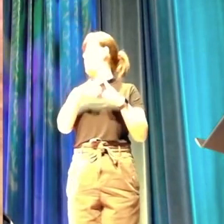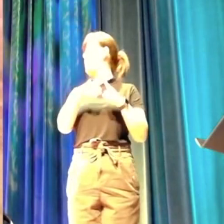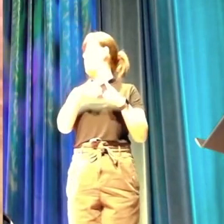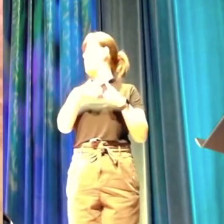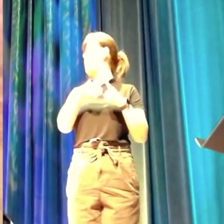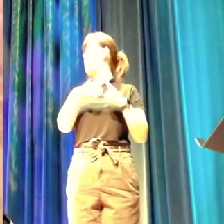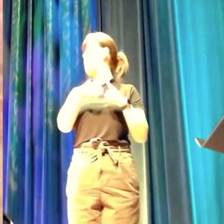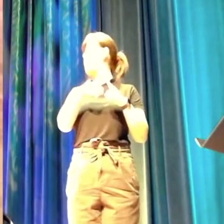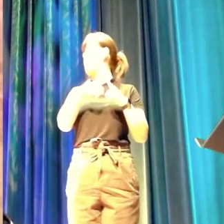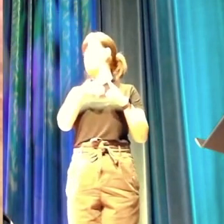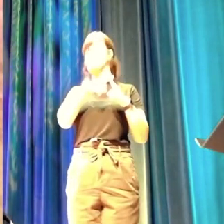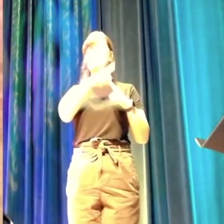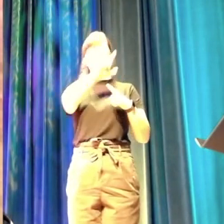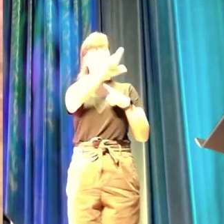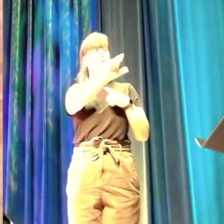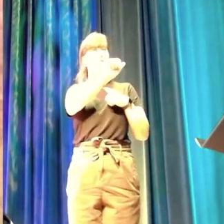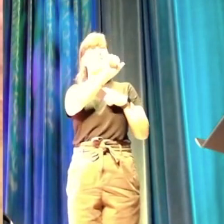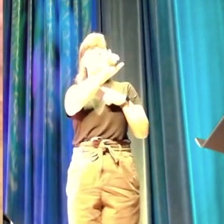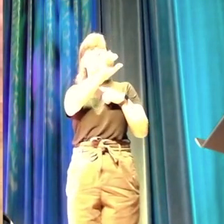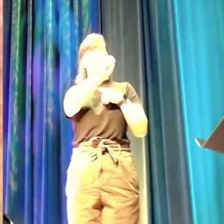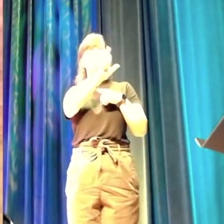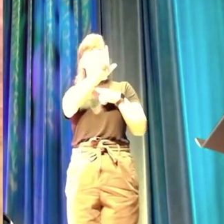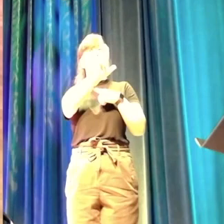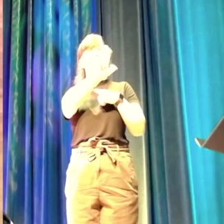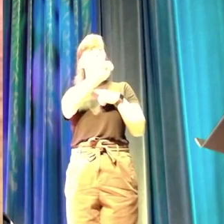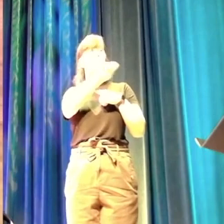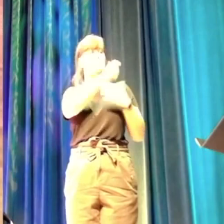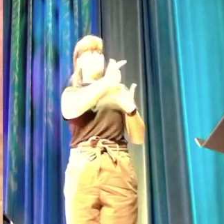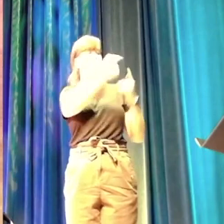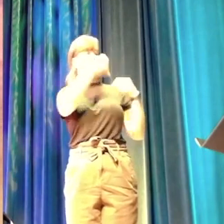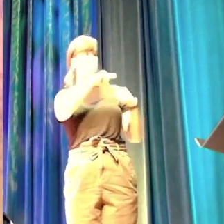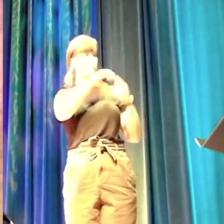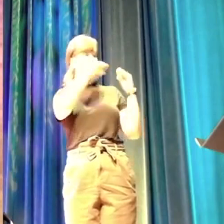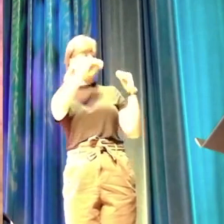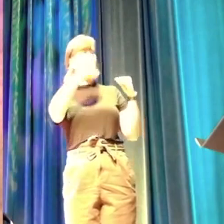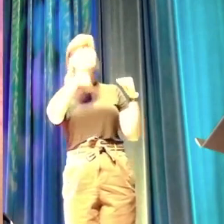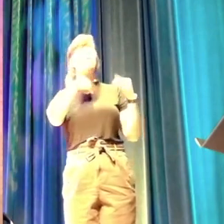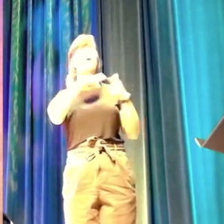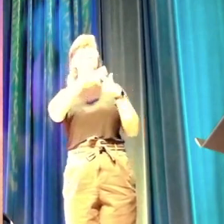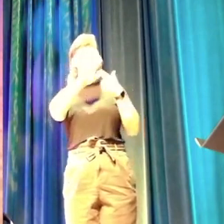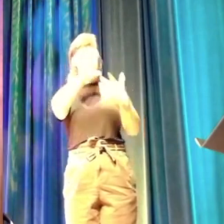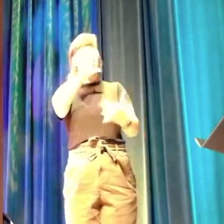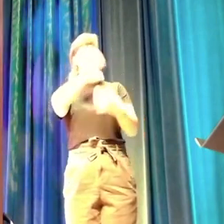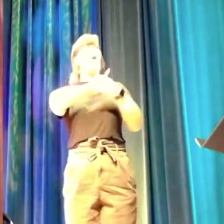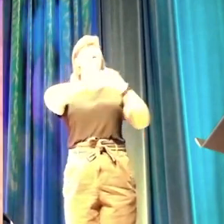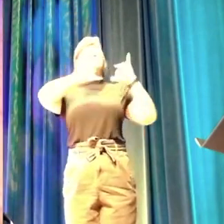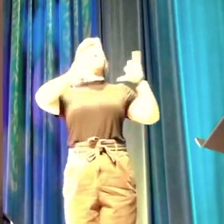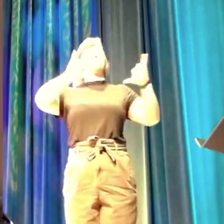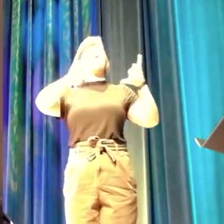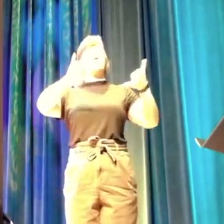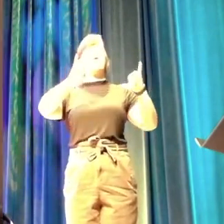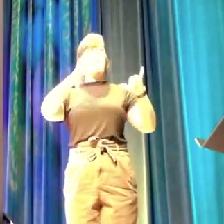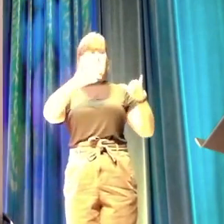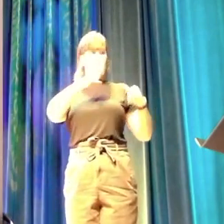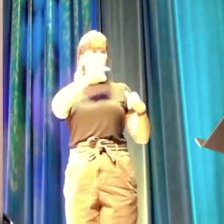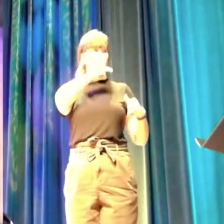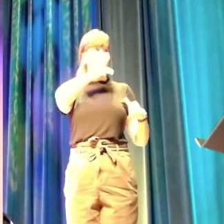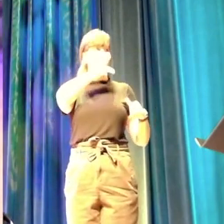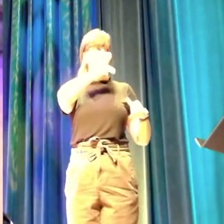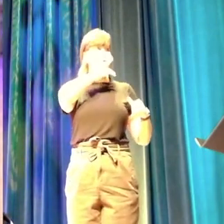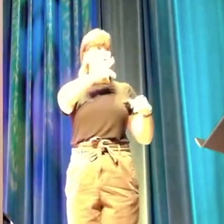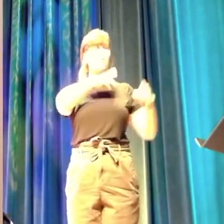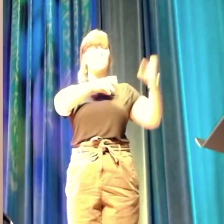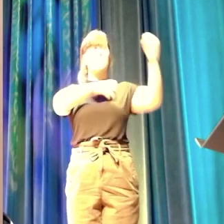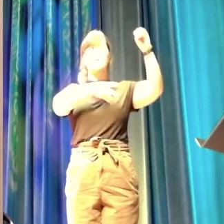arrived, I made it difficult for her. It was only when I connected the feel of running water with the word